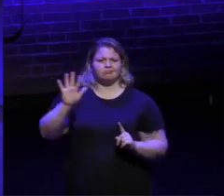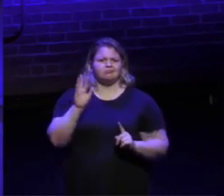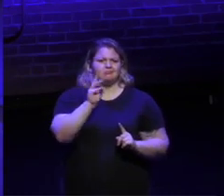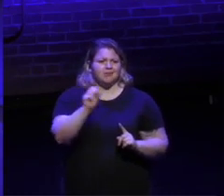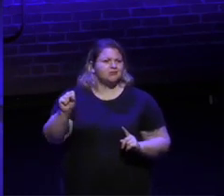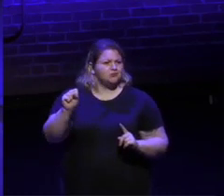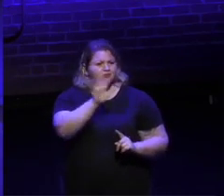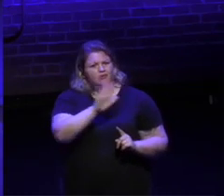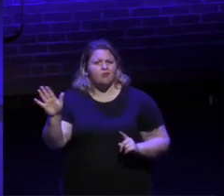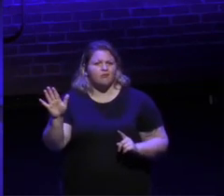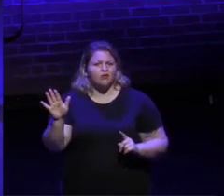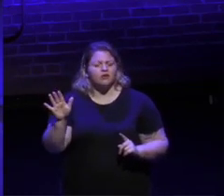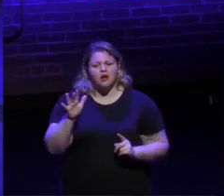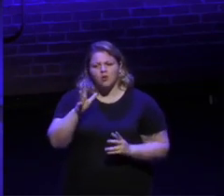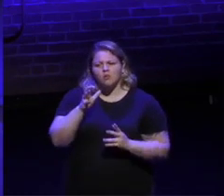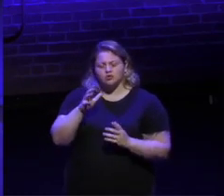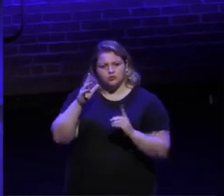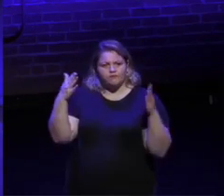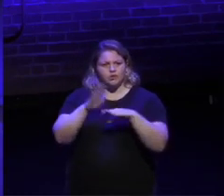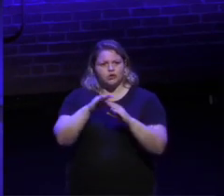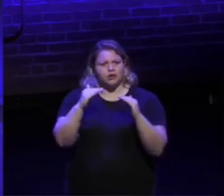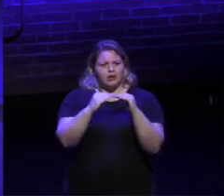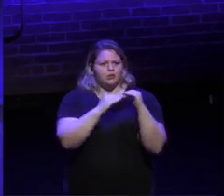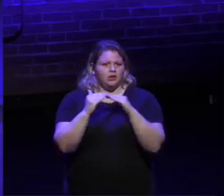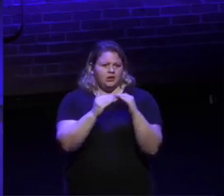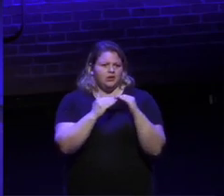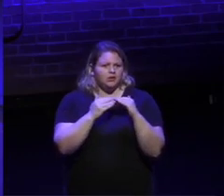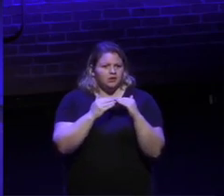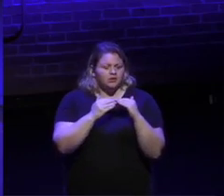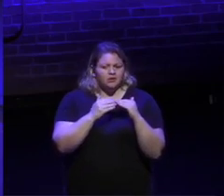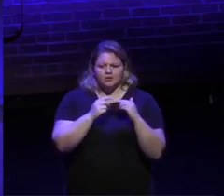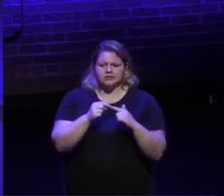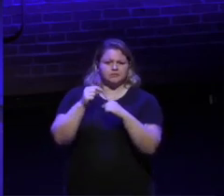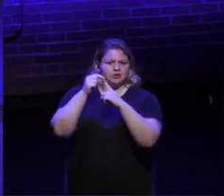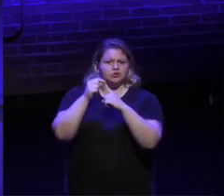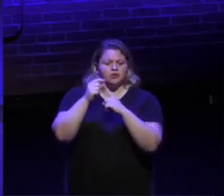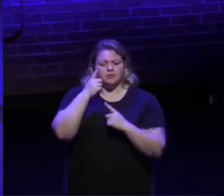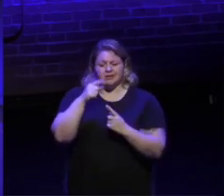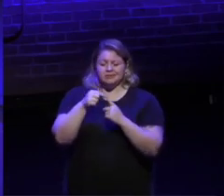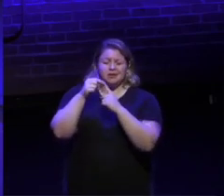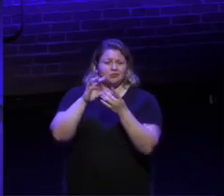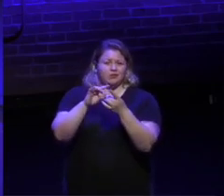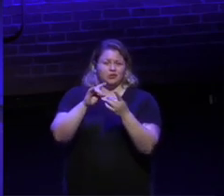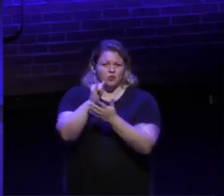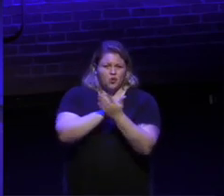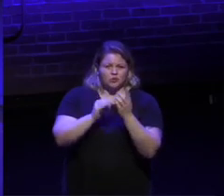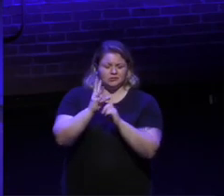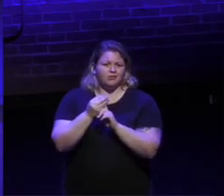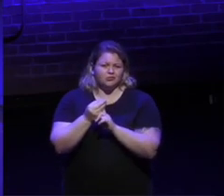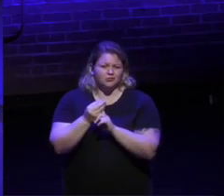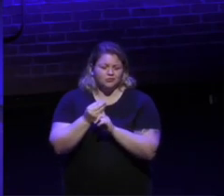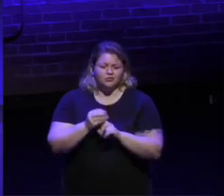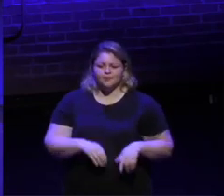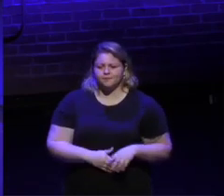that we bring an equity lens to our conversation tonight, because that is really important, especially in the arts and culture sector. So